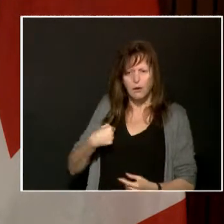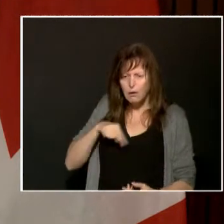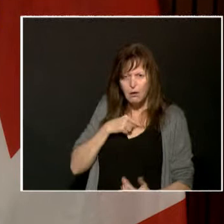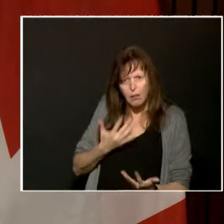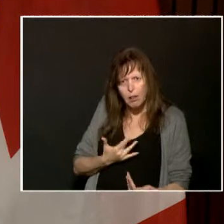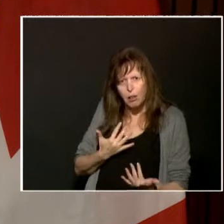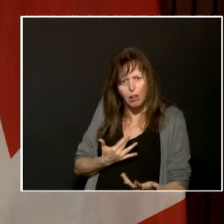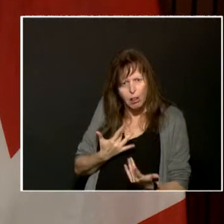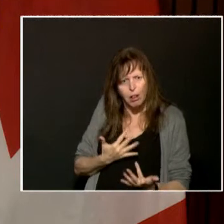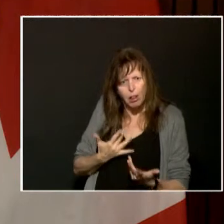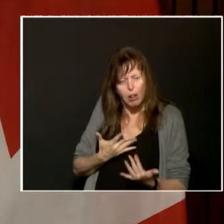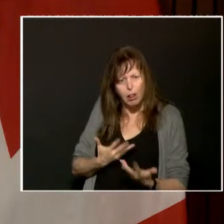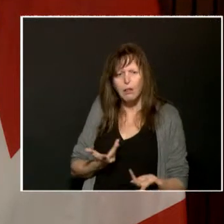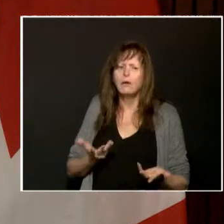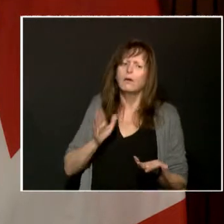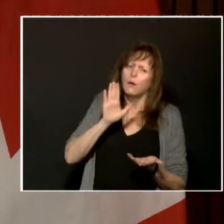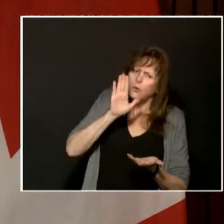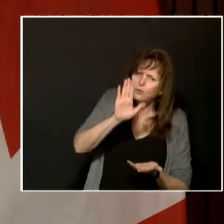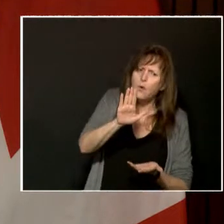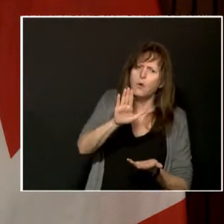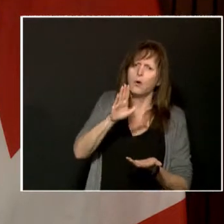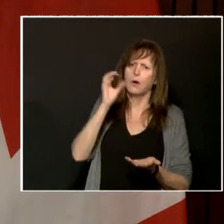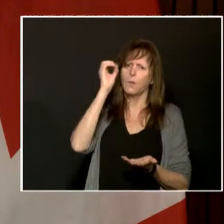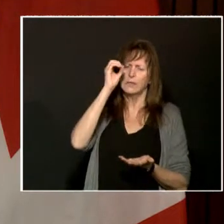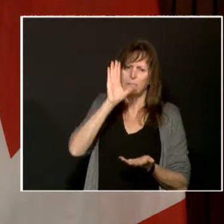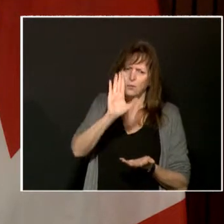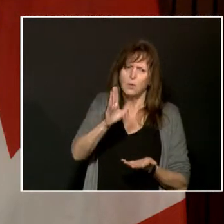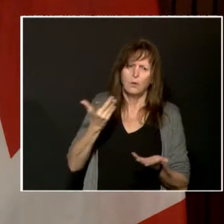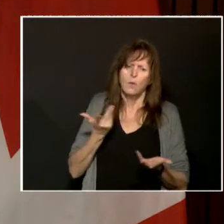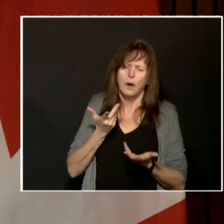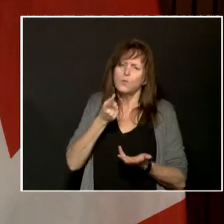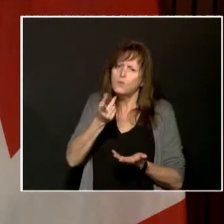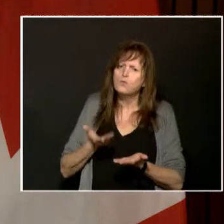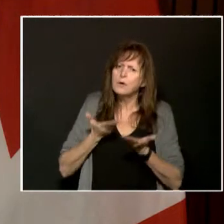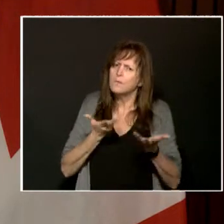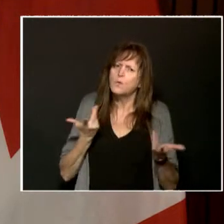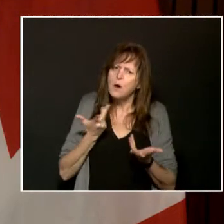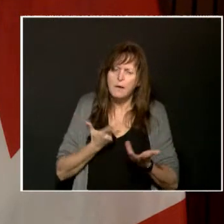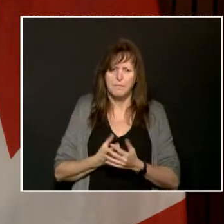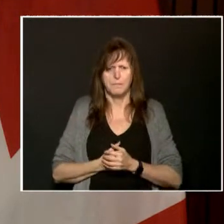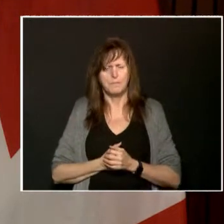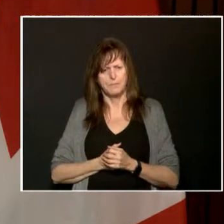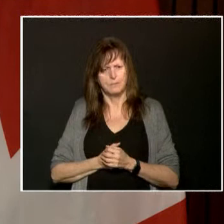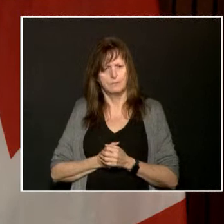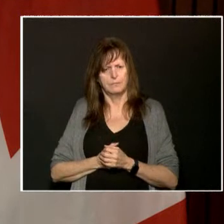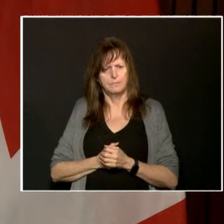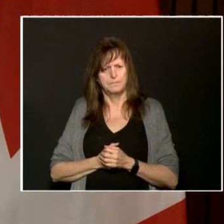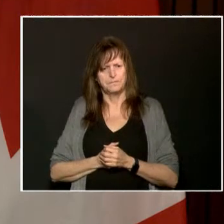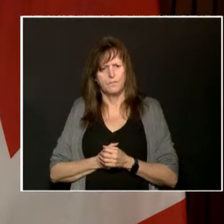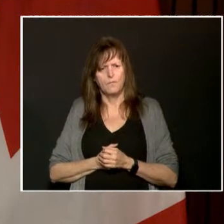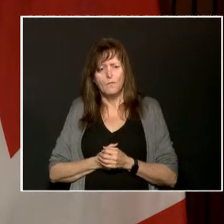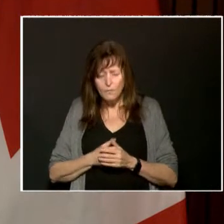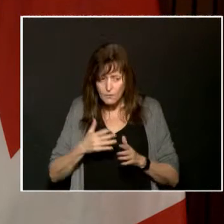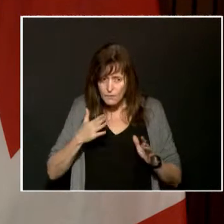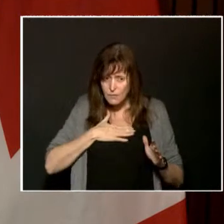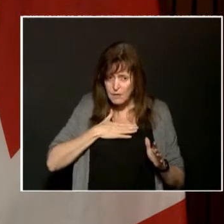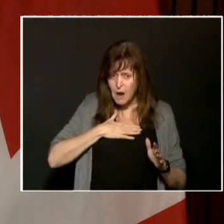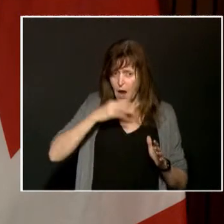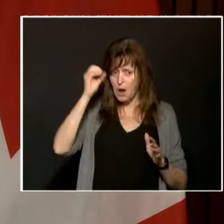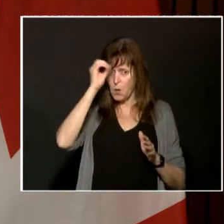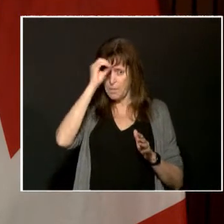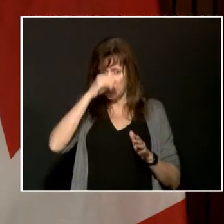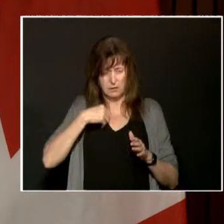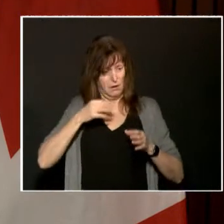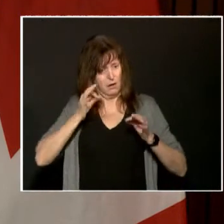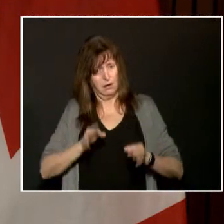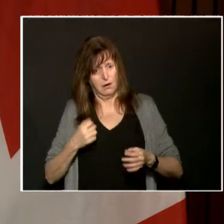Ontario government should do? So we are looking at it right now. I don't want to come out with an opinion because I really try to rely on the advice of